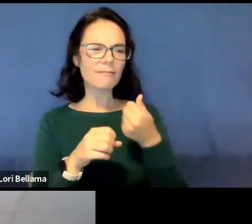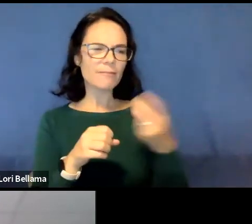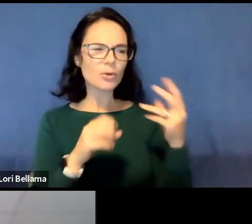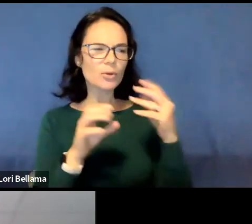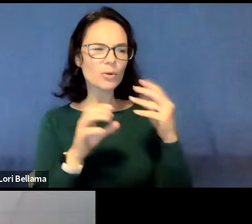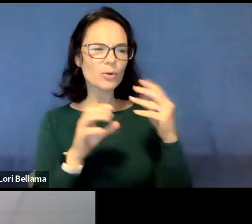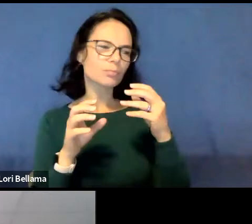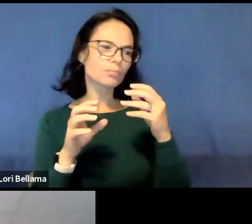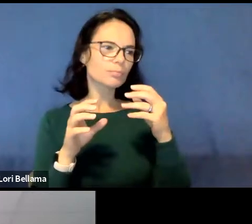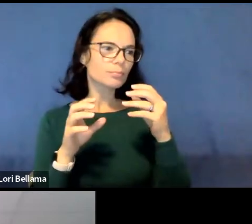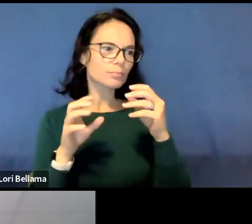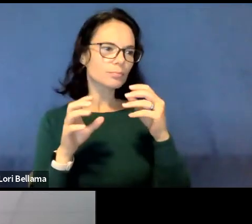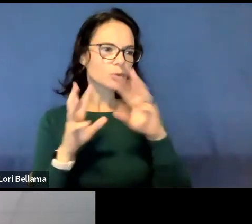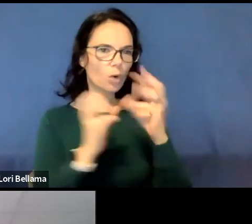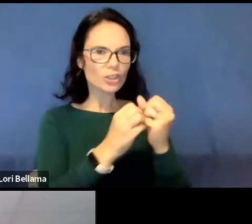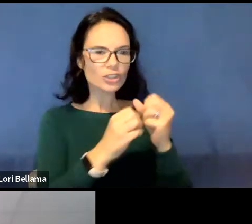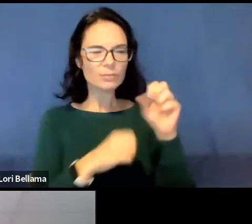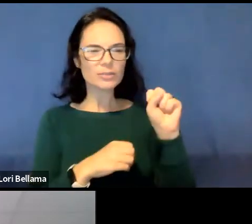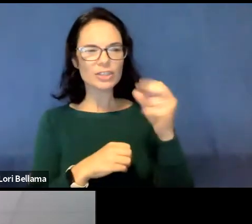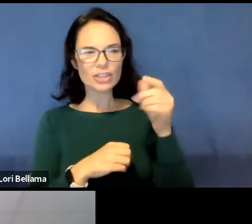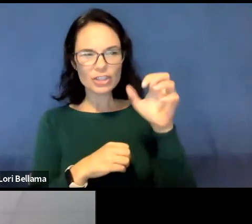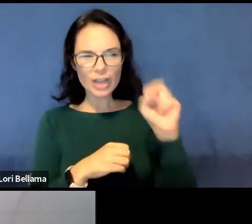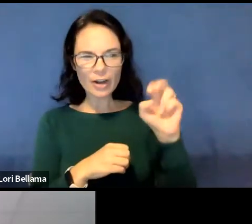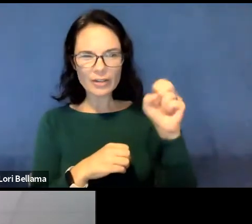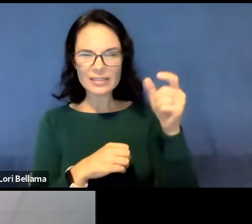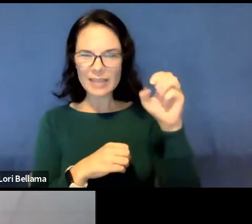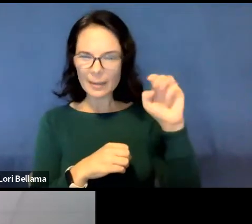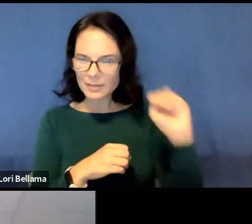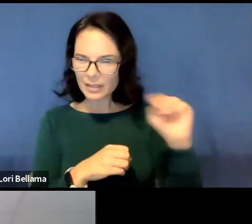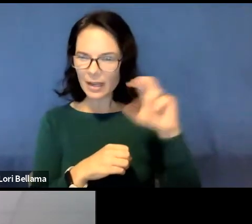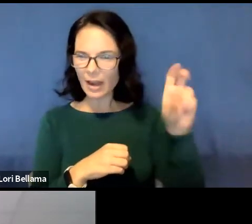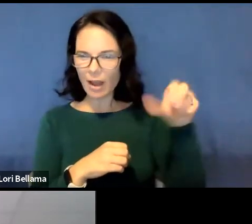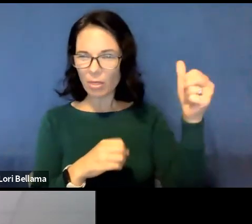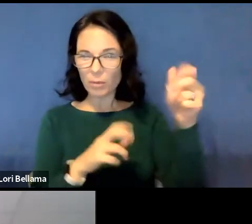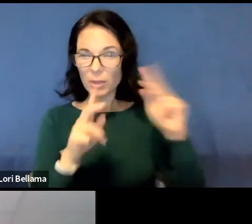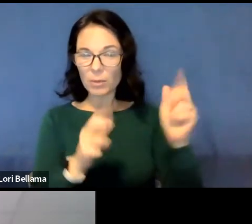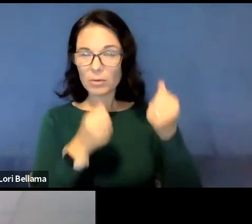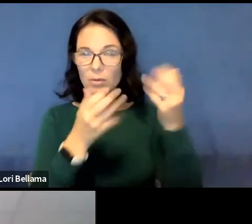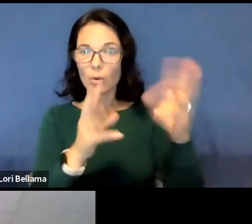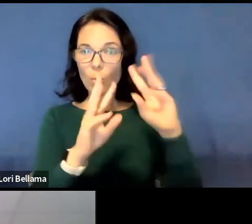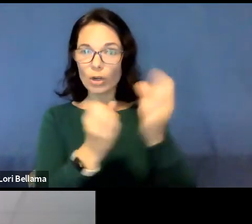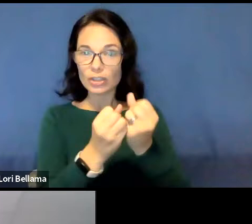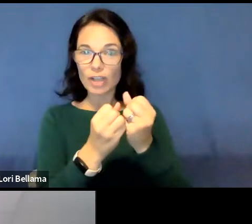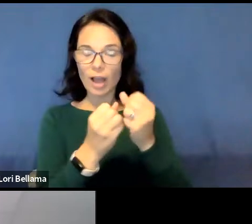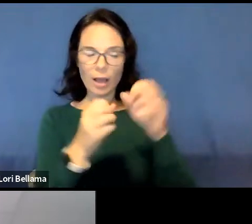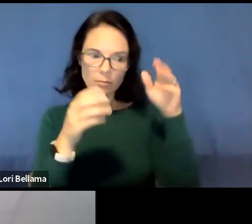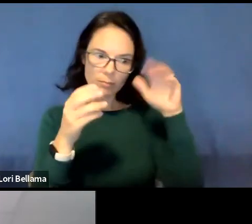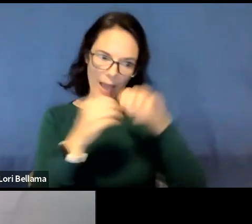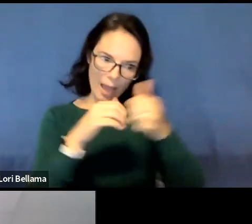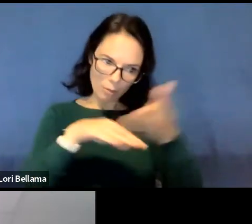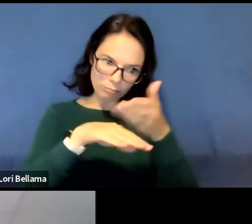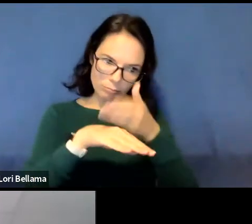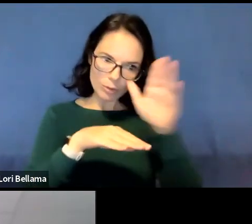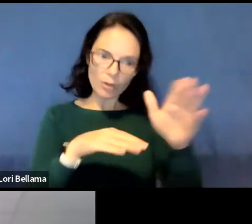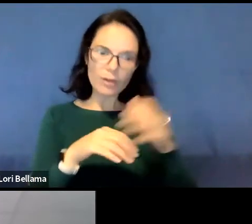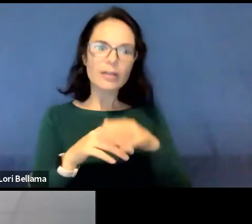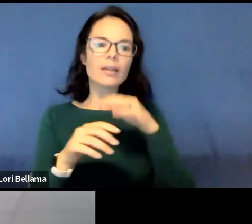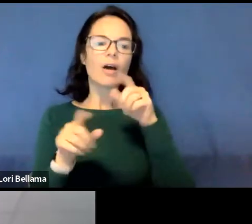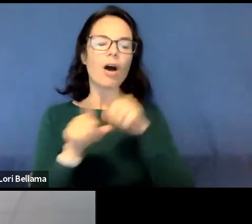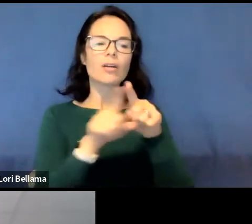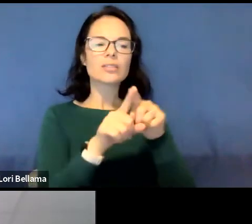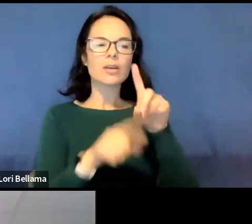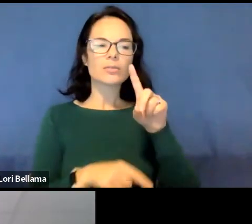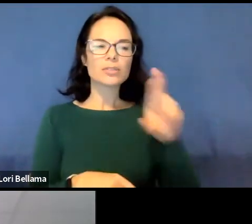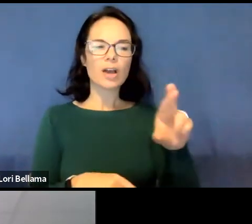ago. Michelle Crooks and Sarah Barton did a workshop in Academic Senate. And of course, more recently, we had Dr. Lasana Hotep who